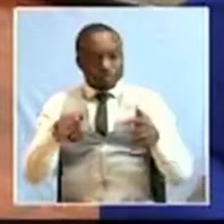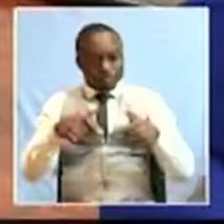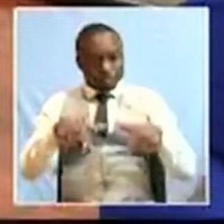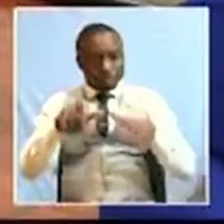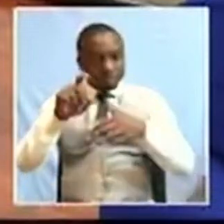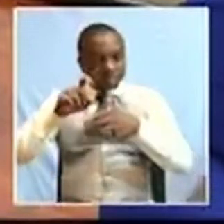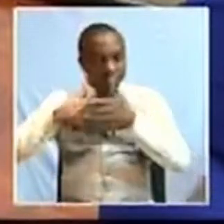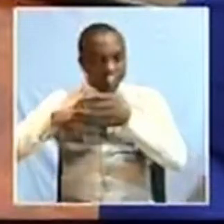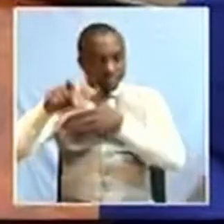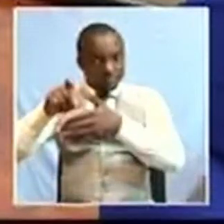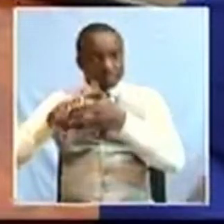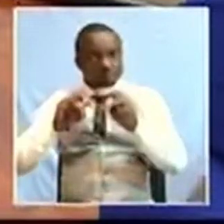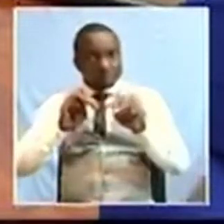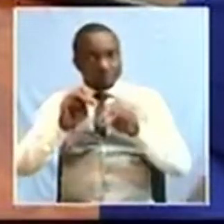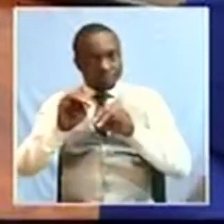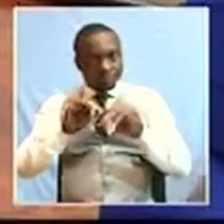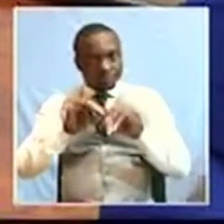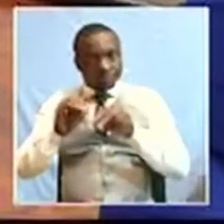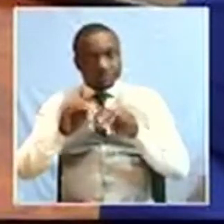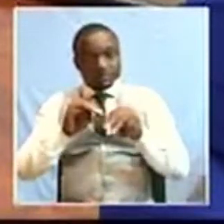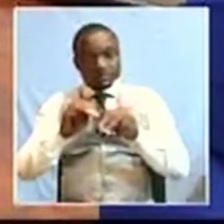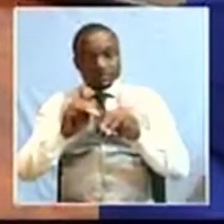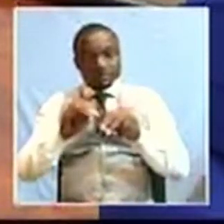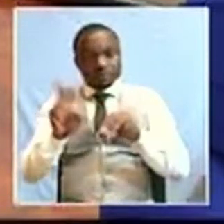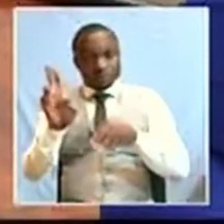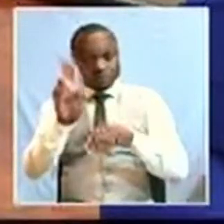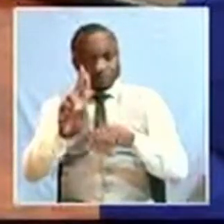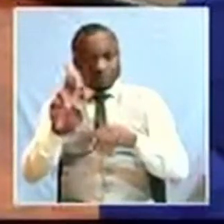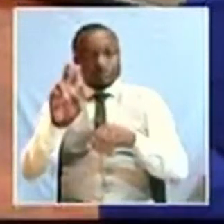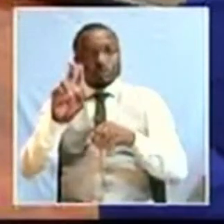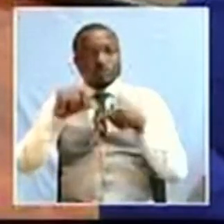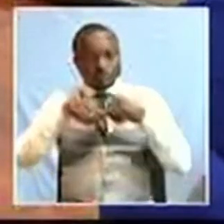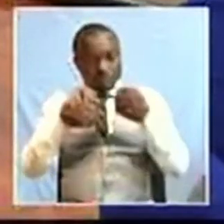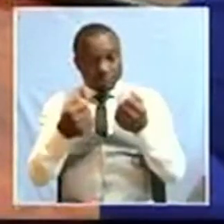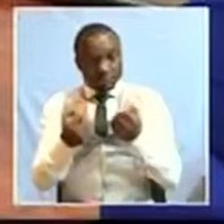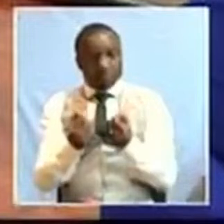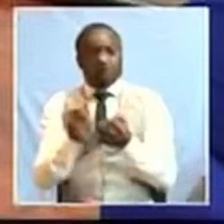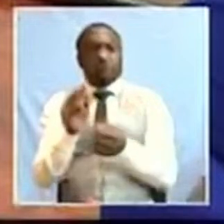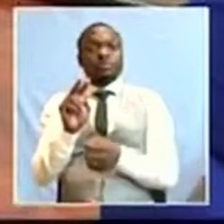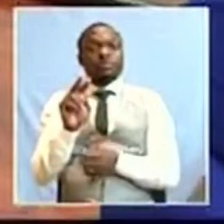taxes. Management evoked Section 24,